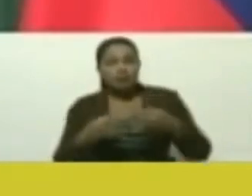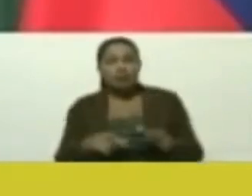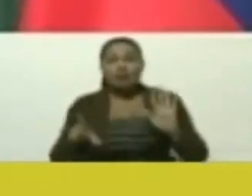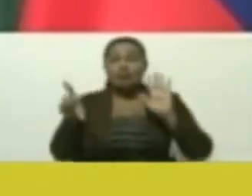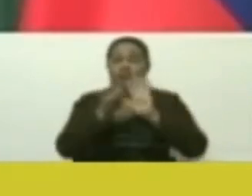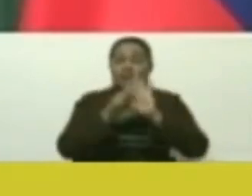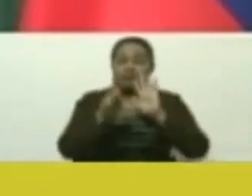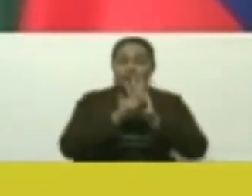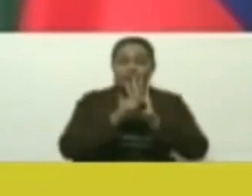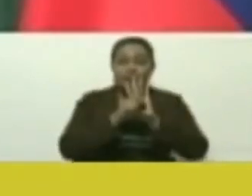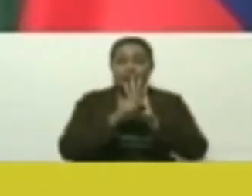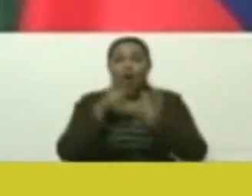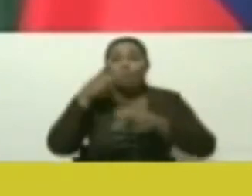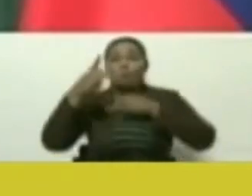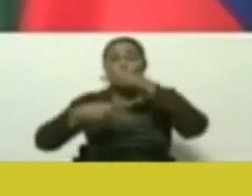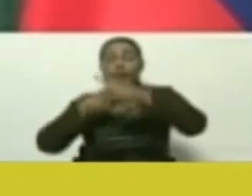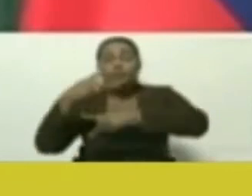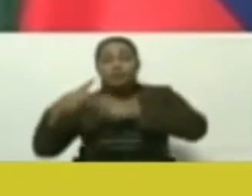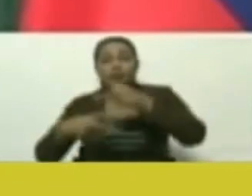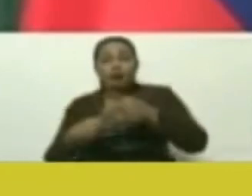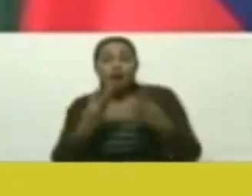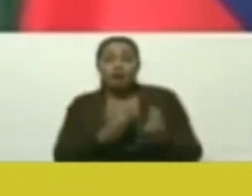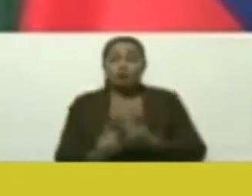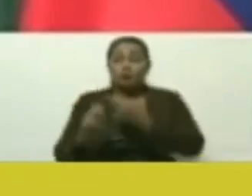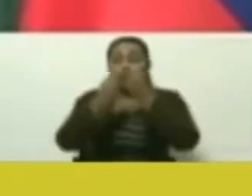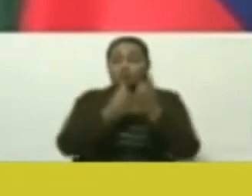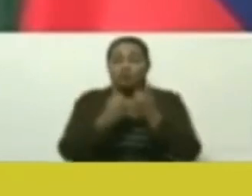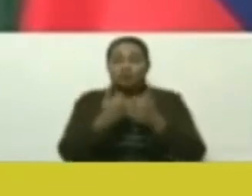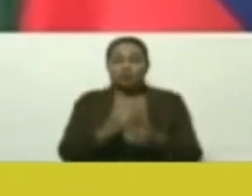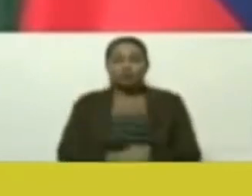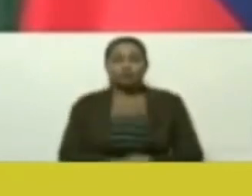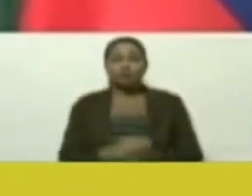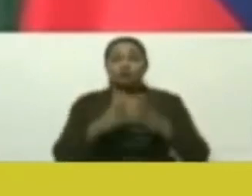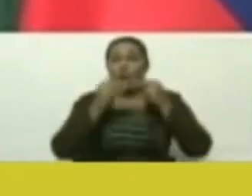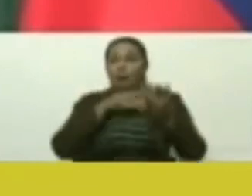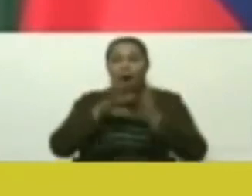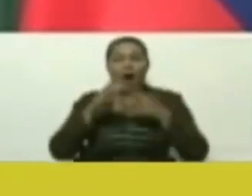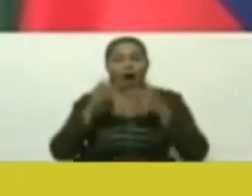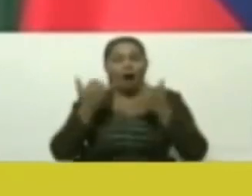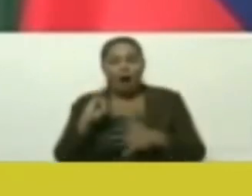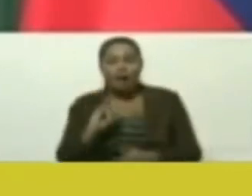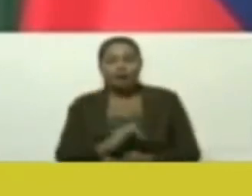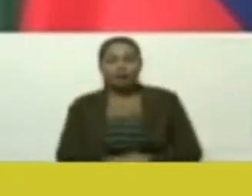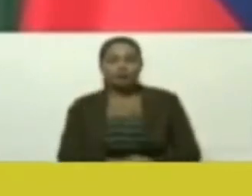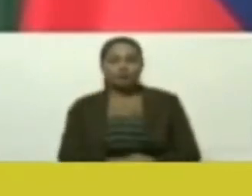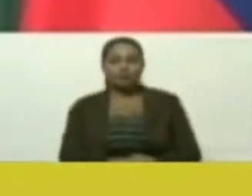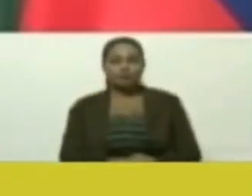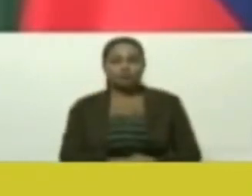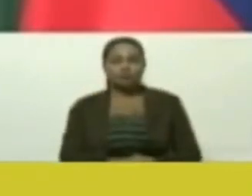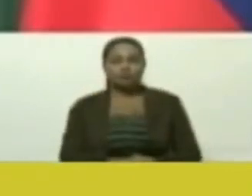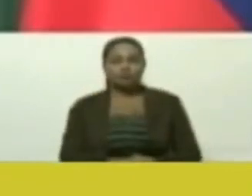table. All legal guarantees, the economic guarantee, all the guarantees are there